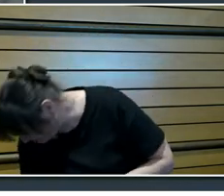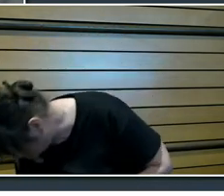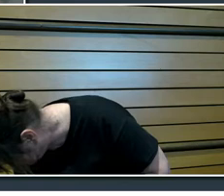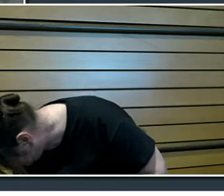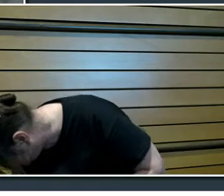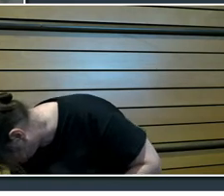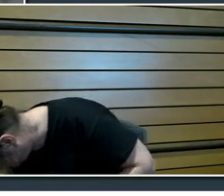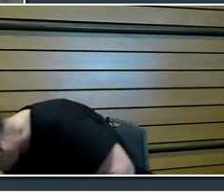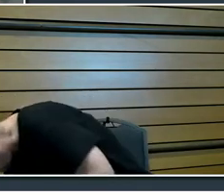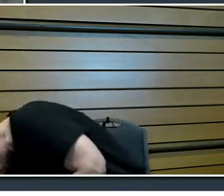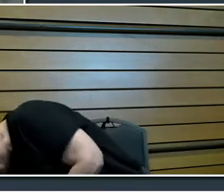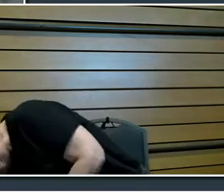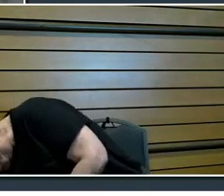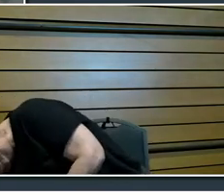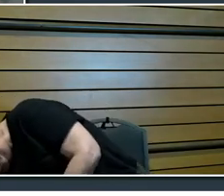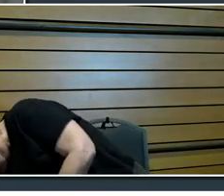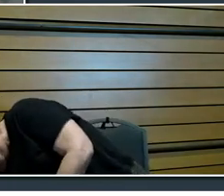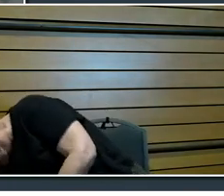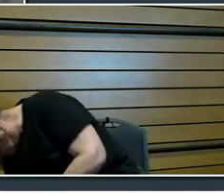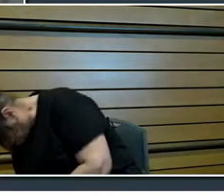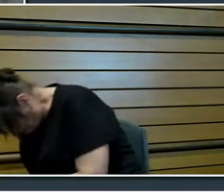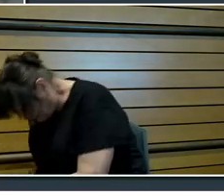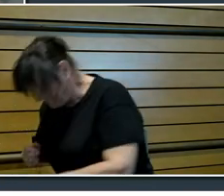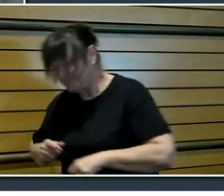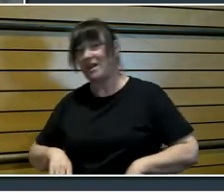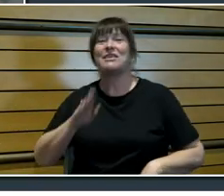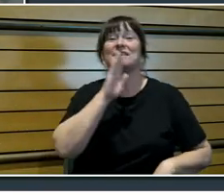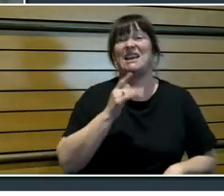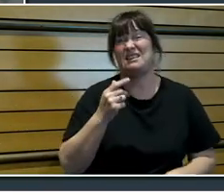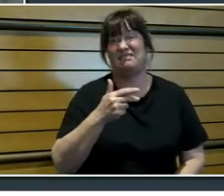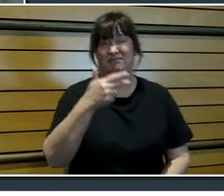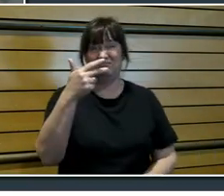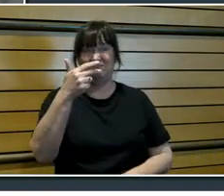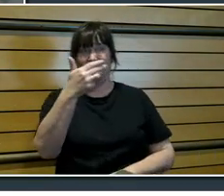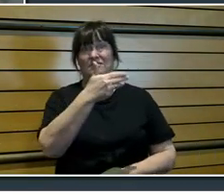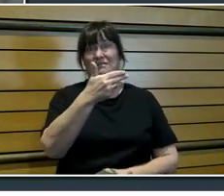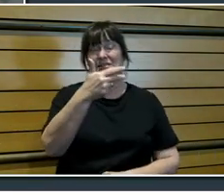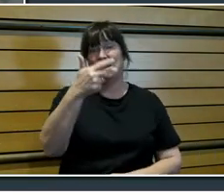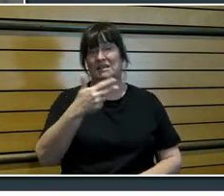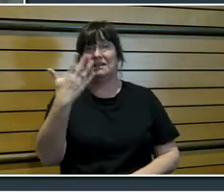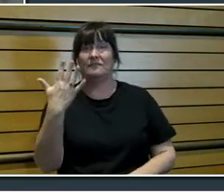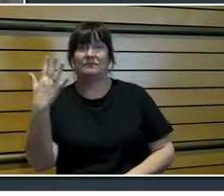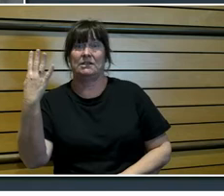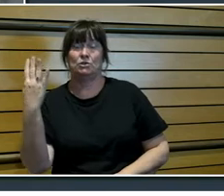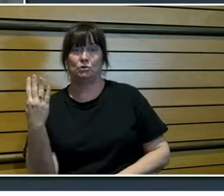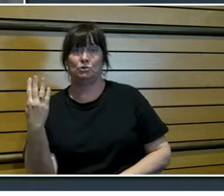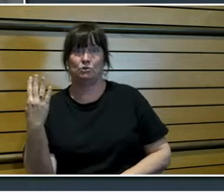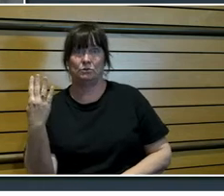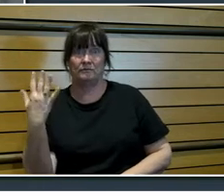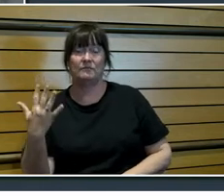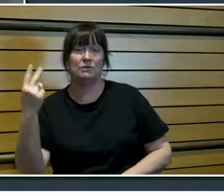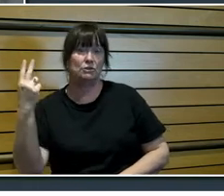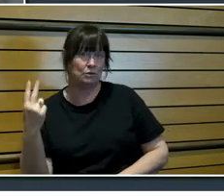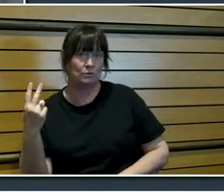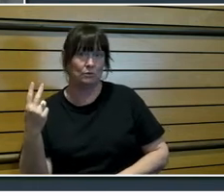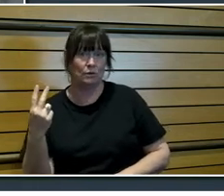I think it's very sad that in 1852, when New Zealand became had its own representational, you know, the